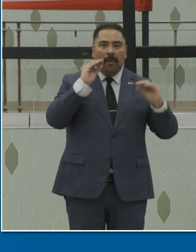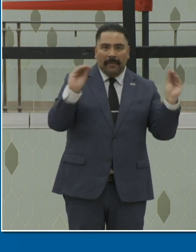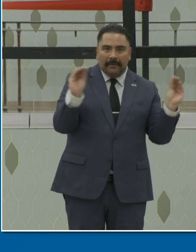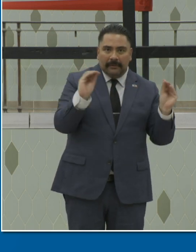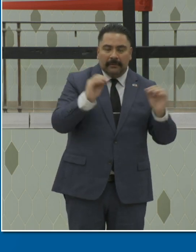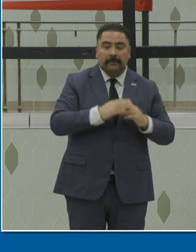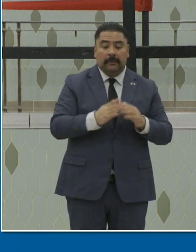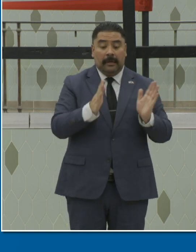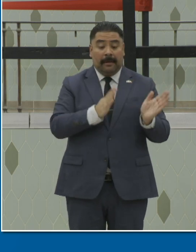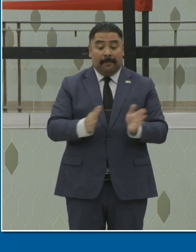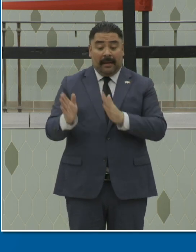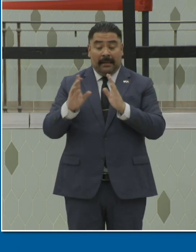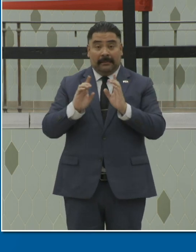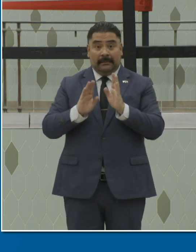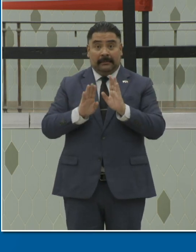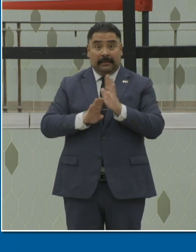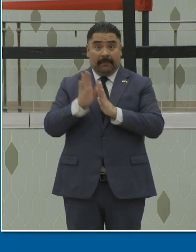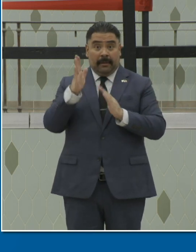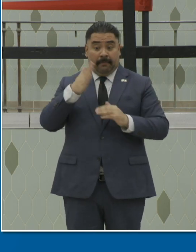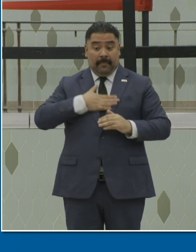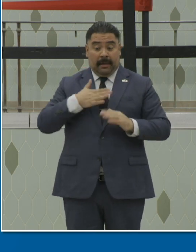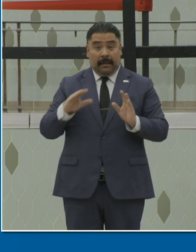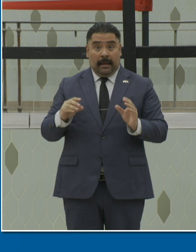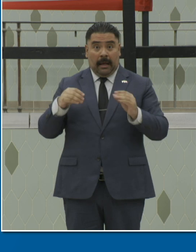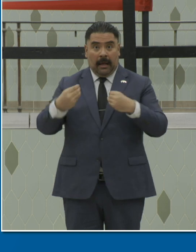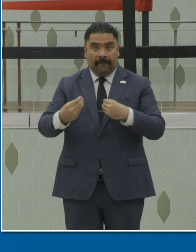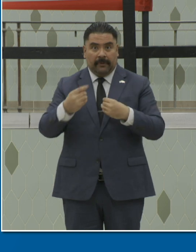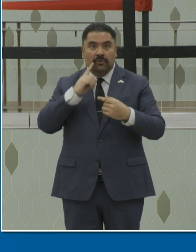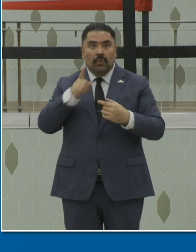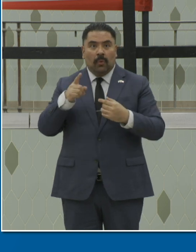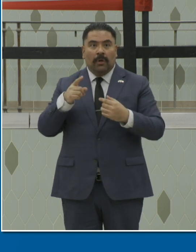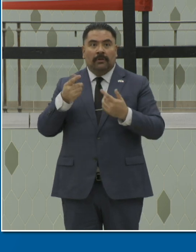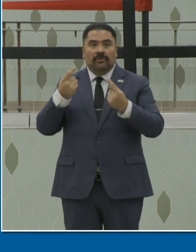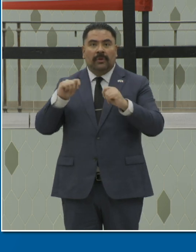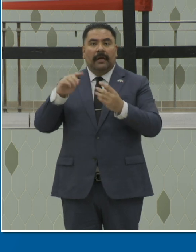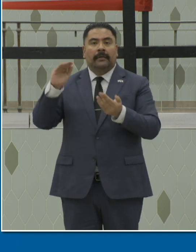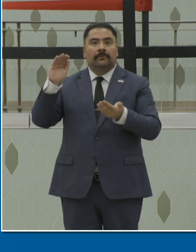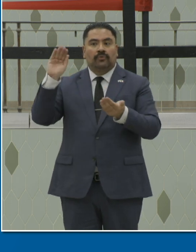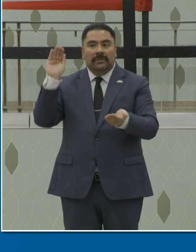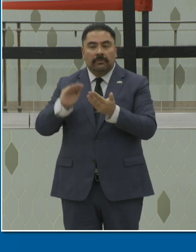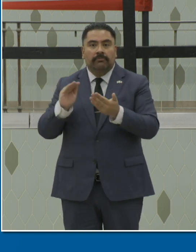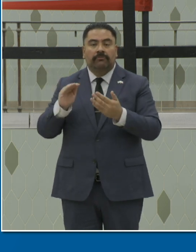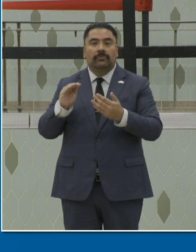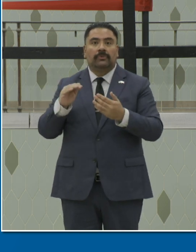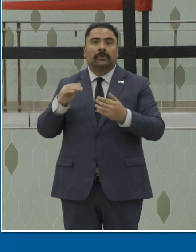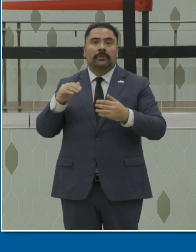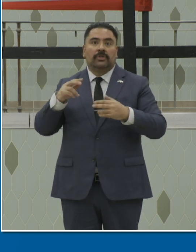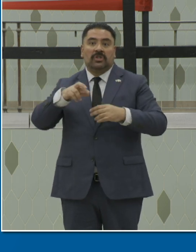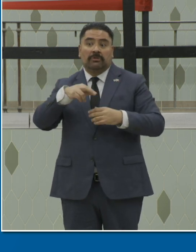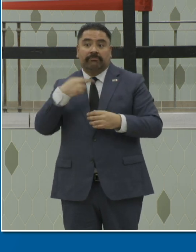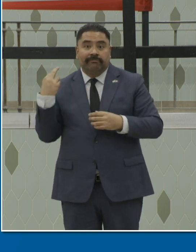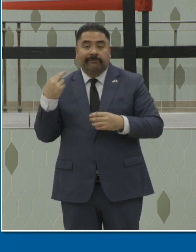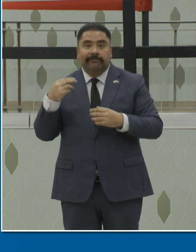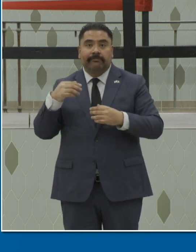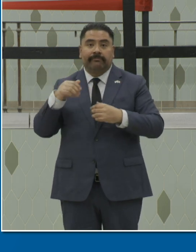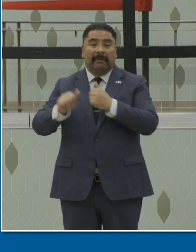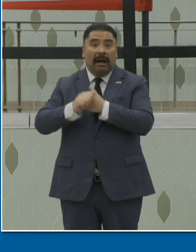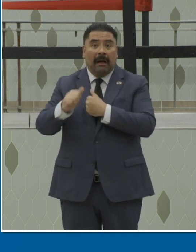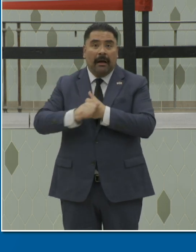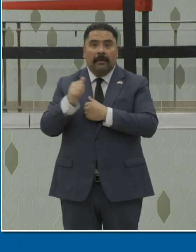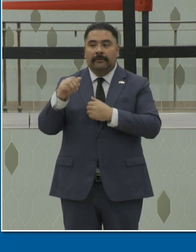The plans developed by my office will prioritize addressing the harms of systemic racism and uplifting marginalized